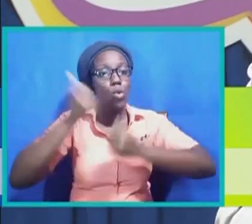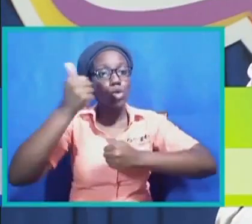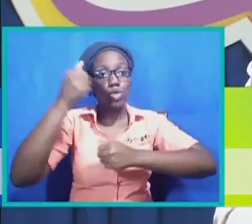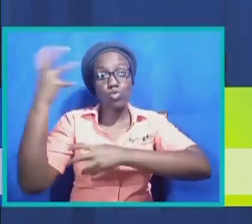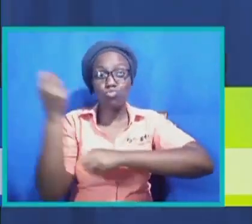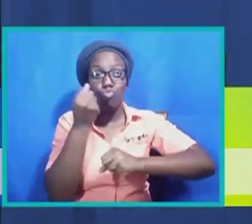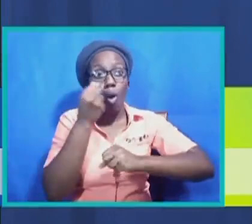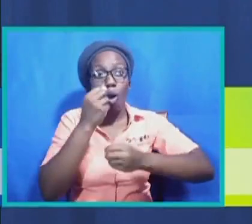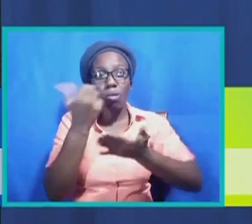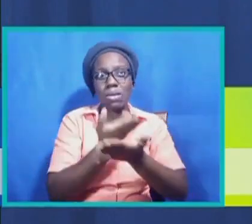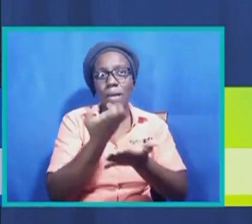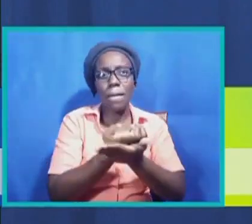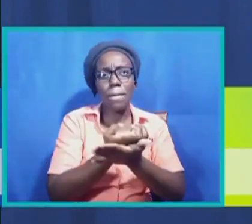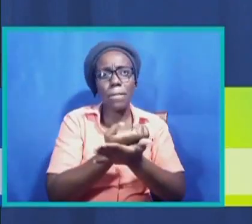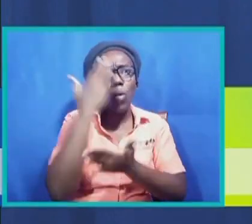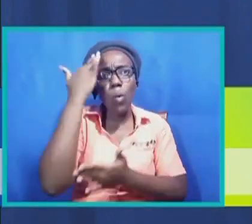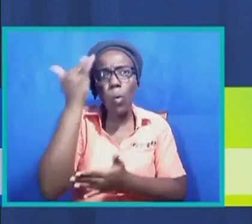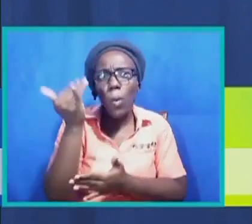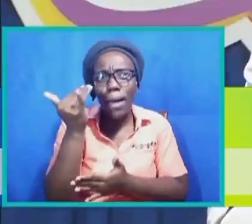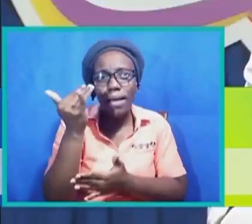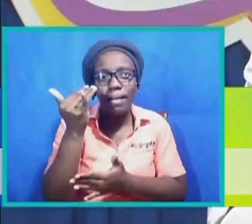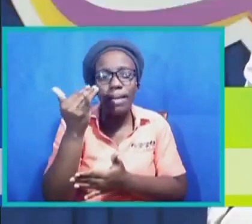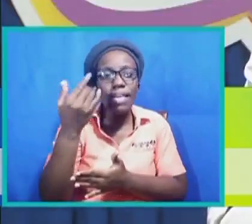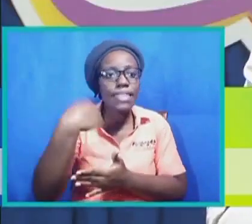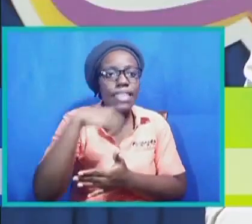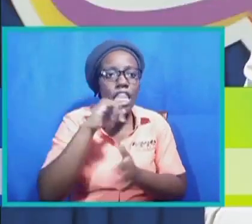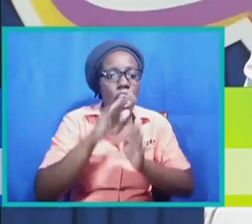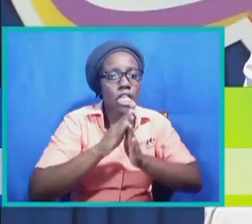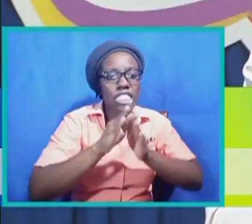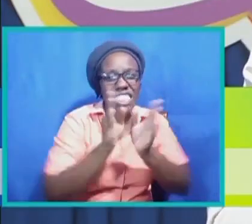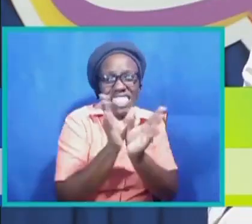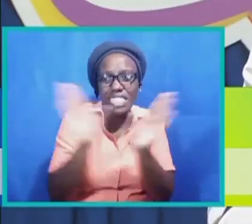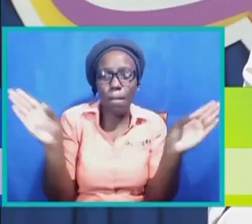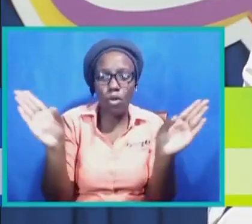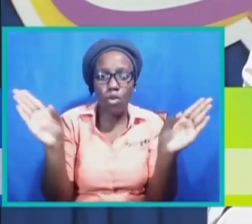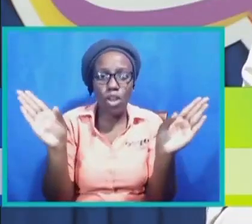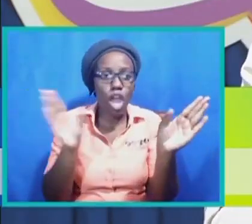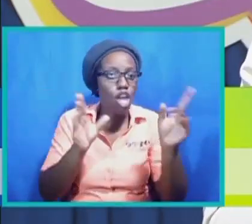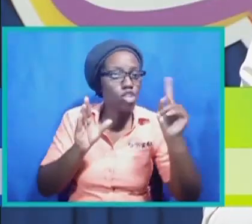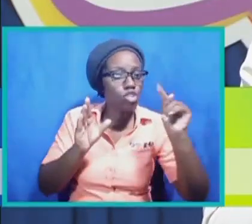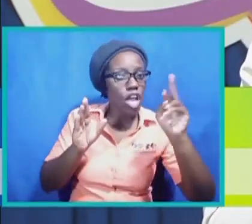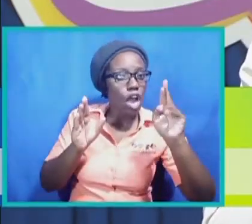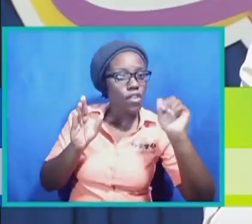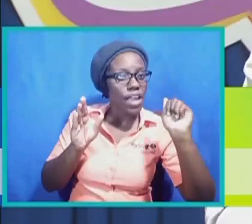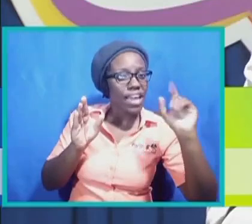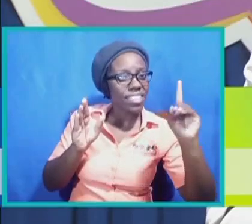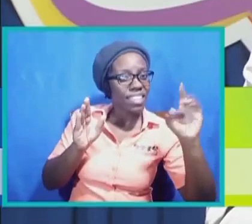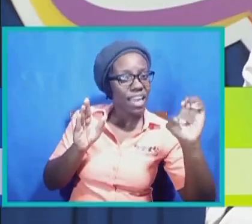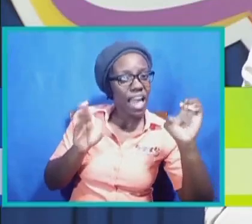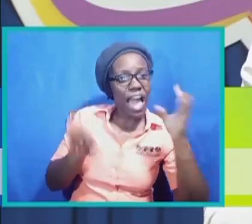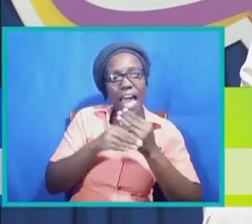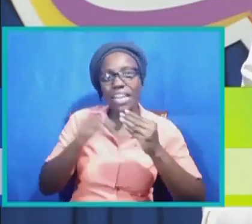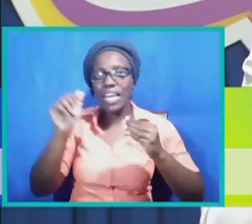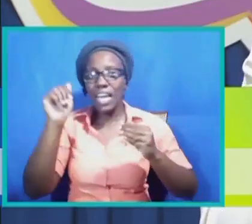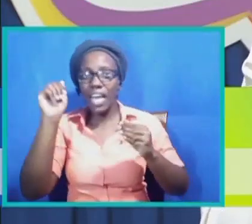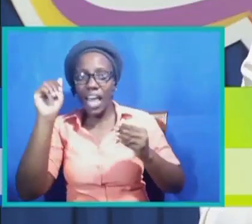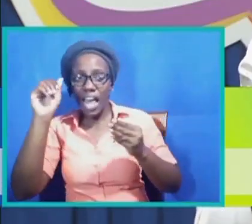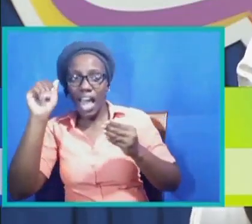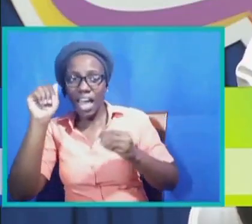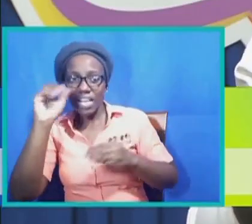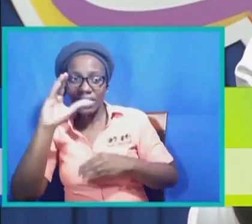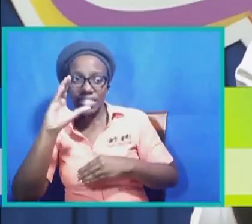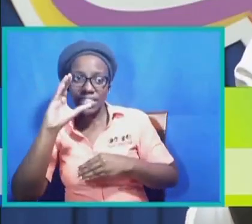a distinction between trades and academic. The TVET element that